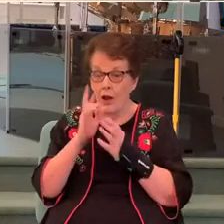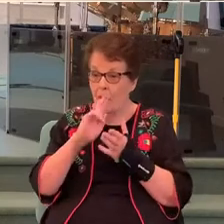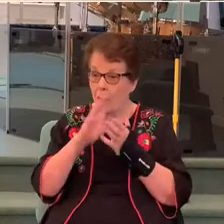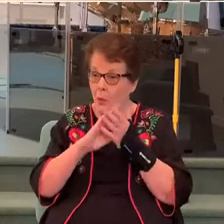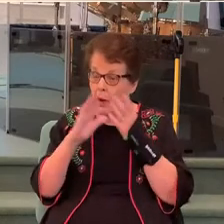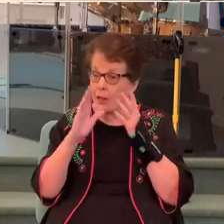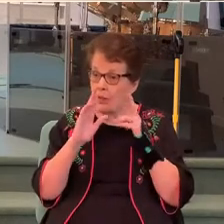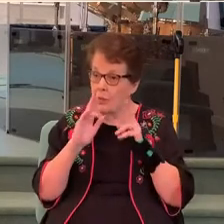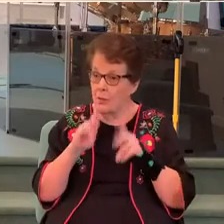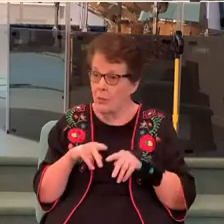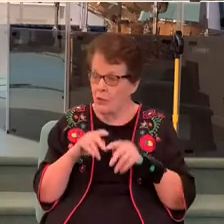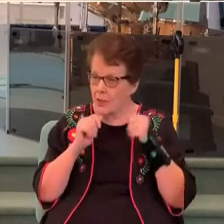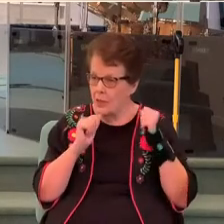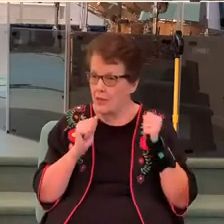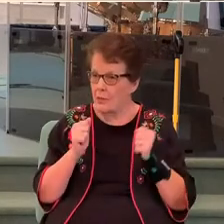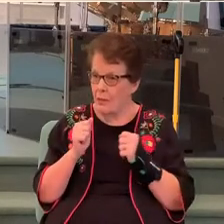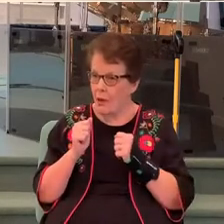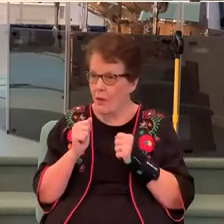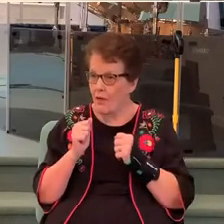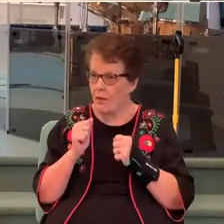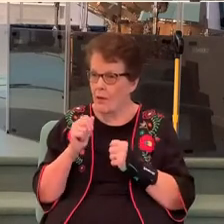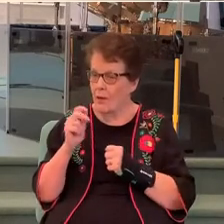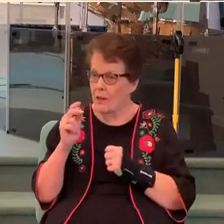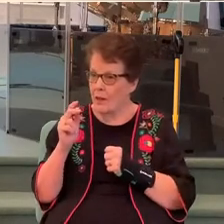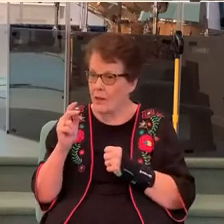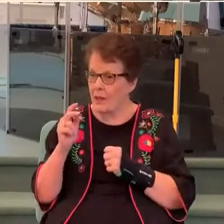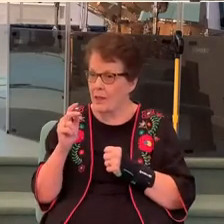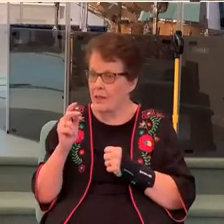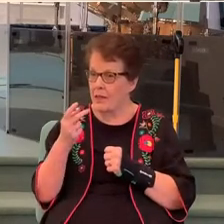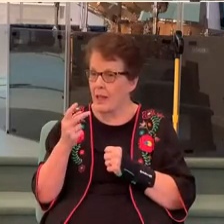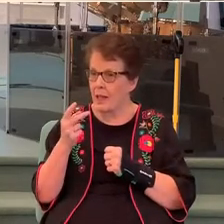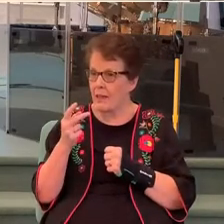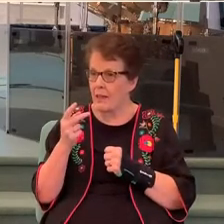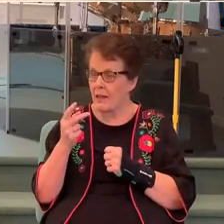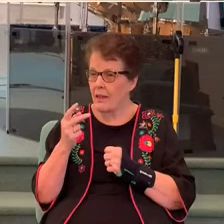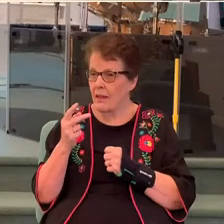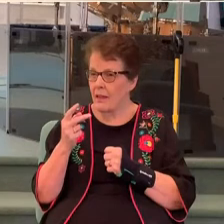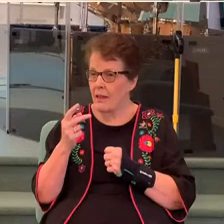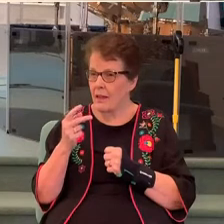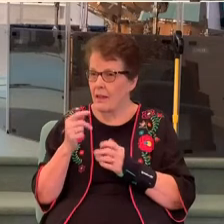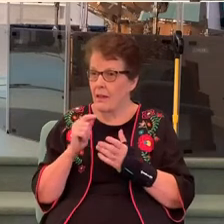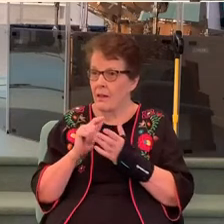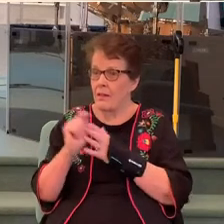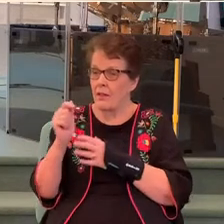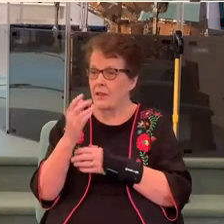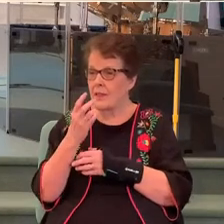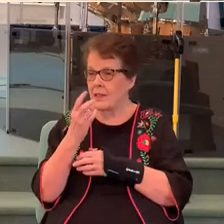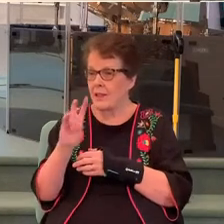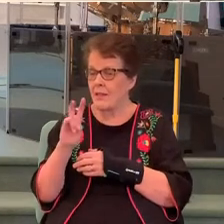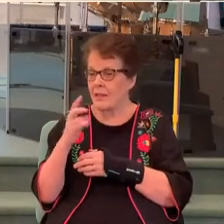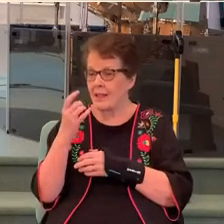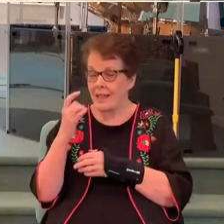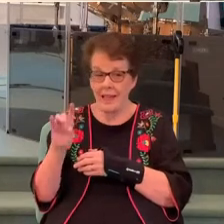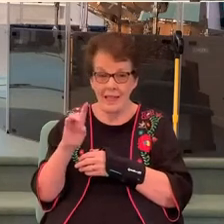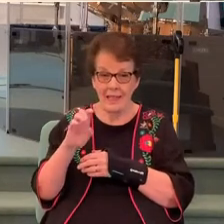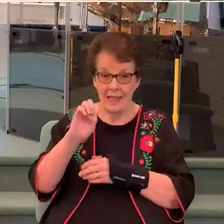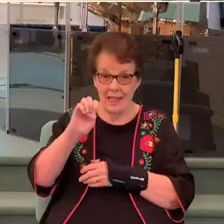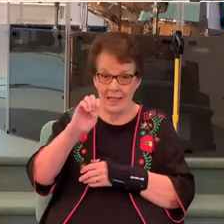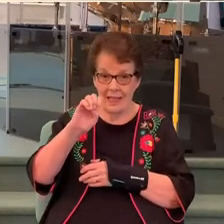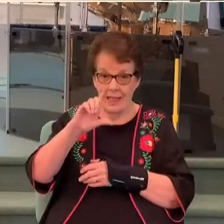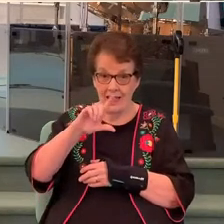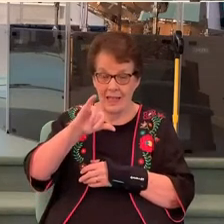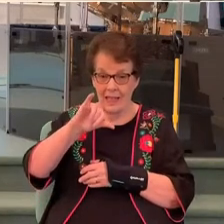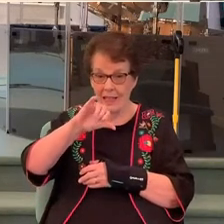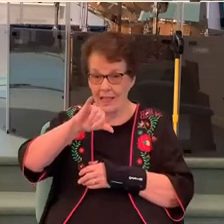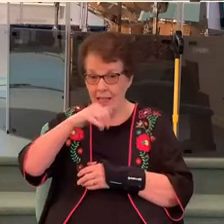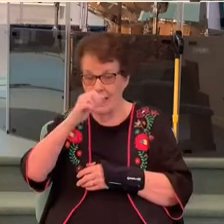its effect. But then there is a model for us in Scripture in verse 17 and 18. Elijah was a human being as